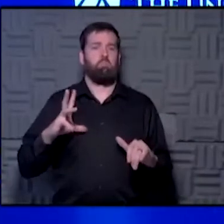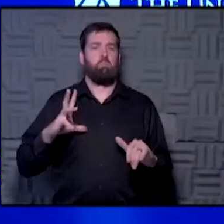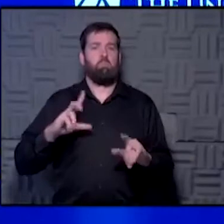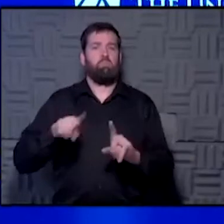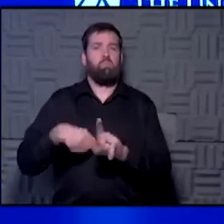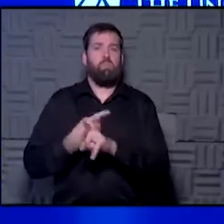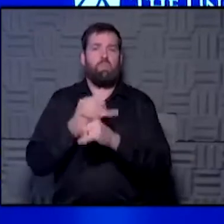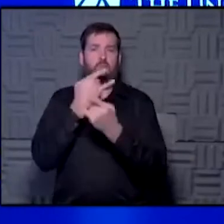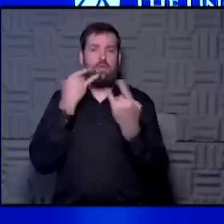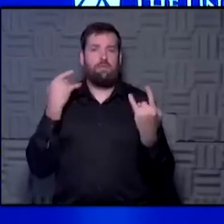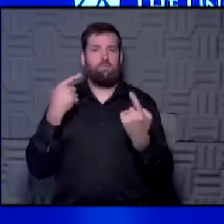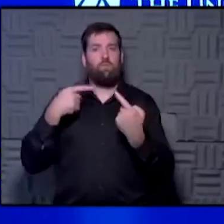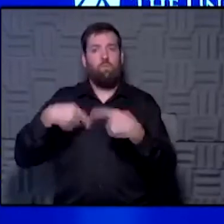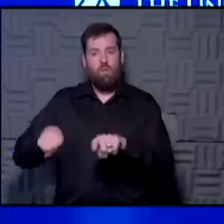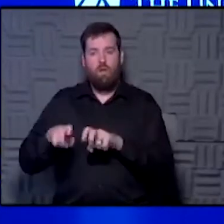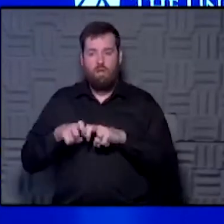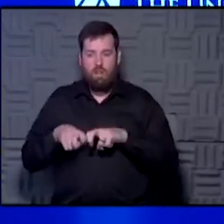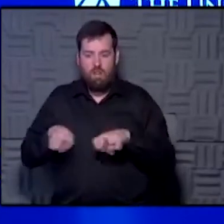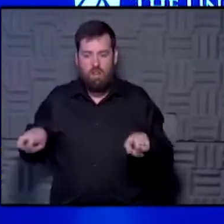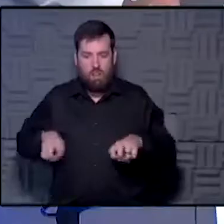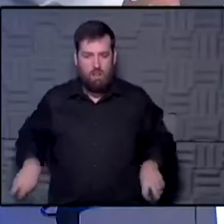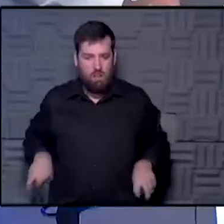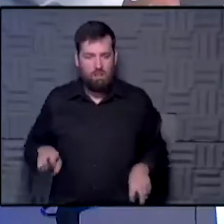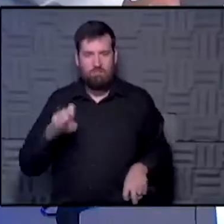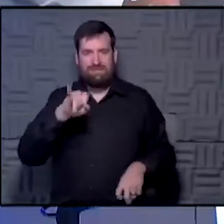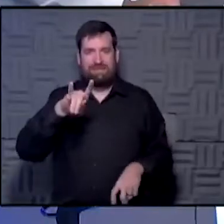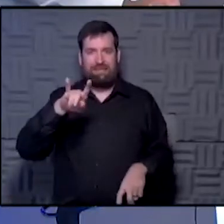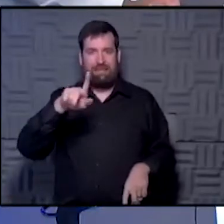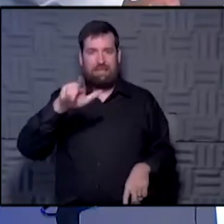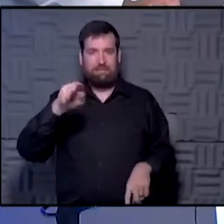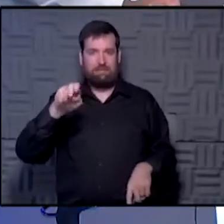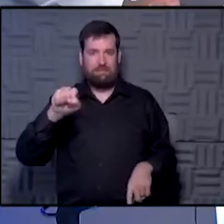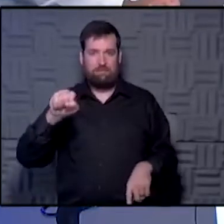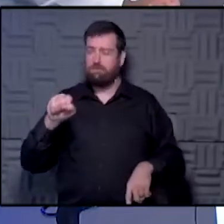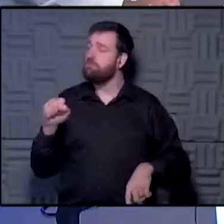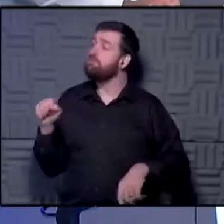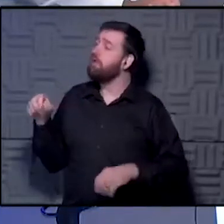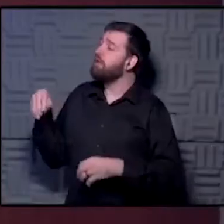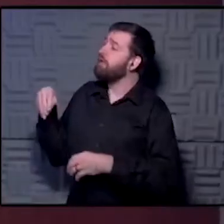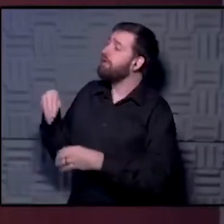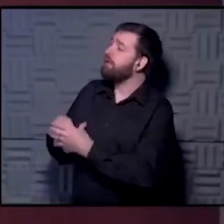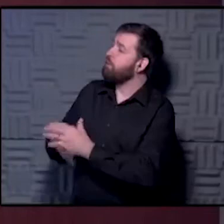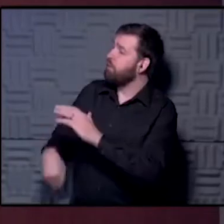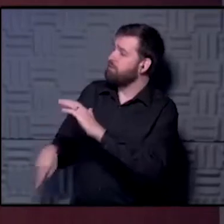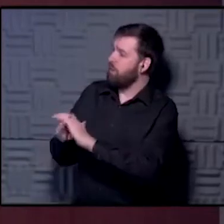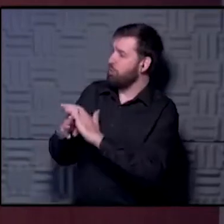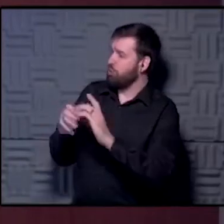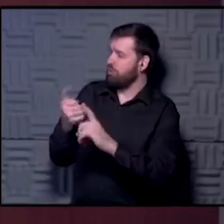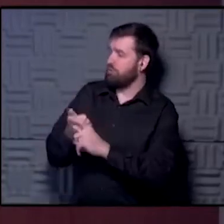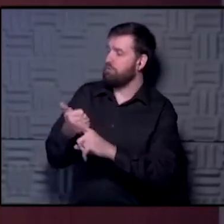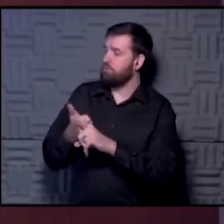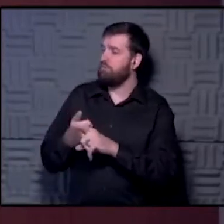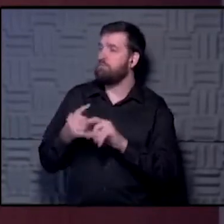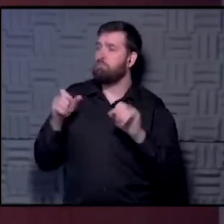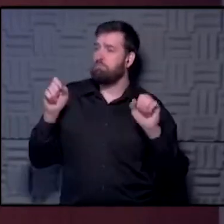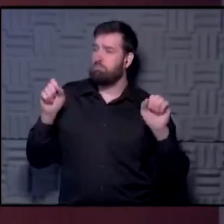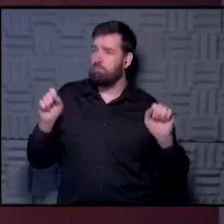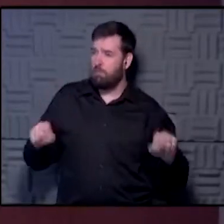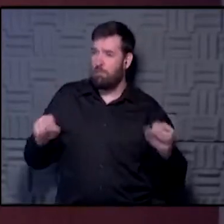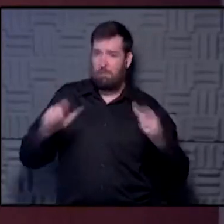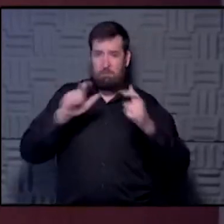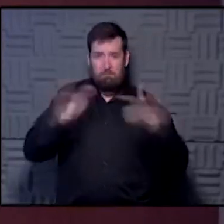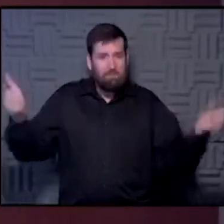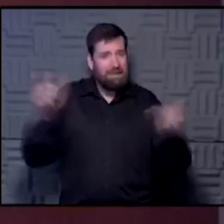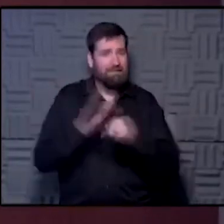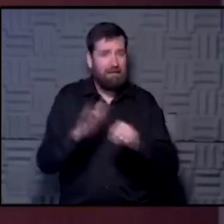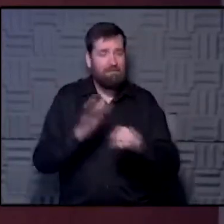wear masks while on the sidelines? So I think the indoor soccer facility is likely large enough that